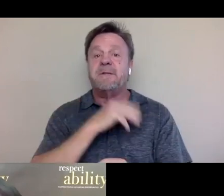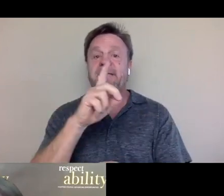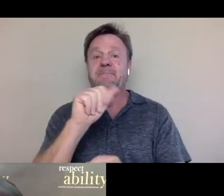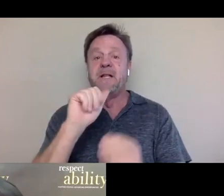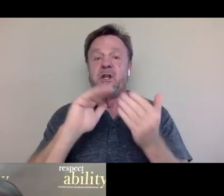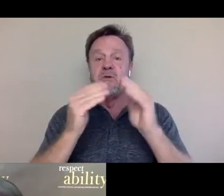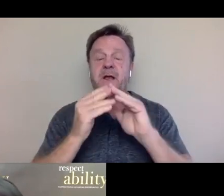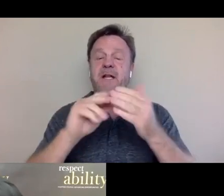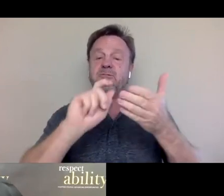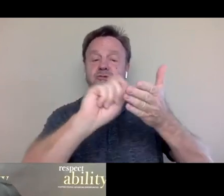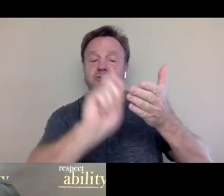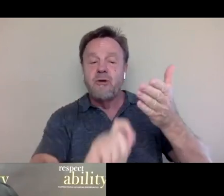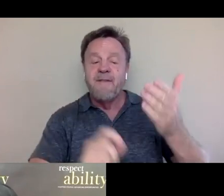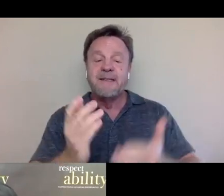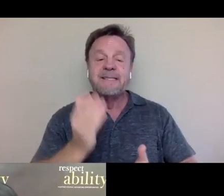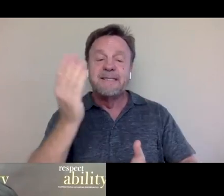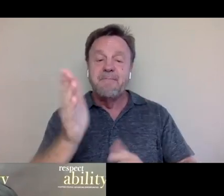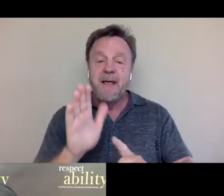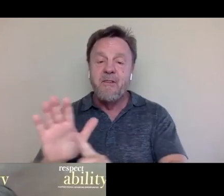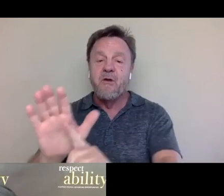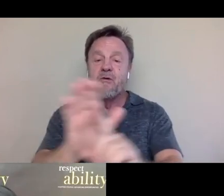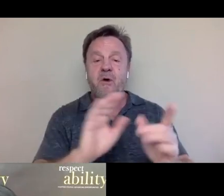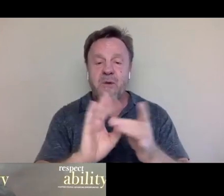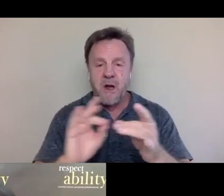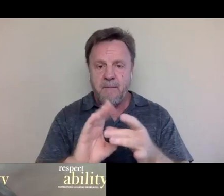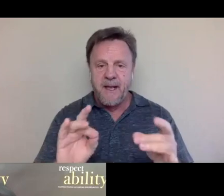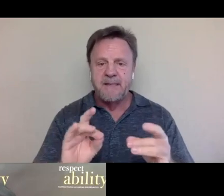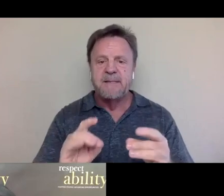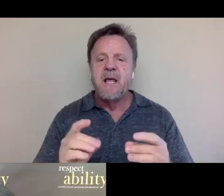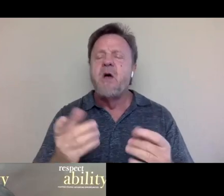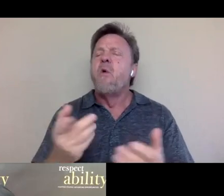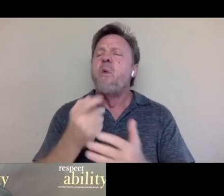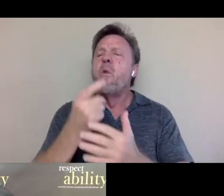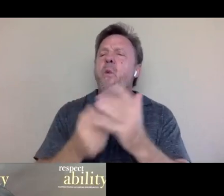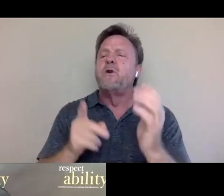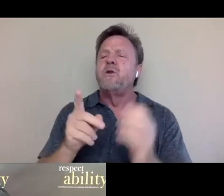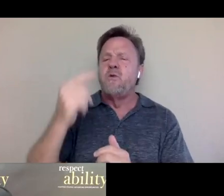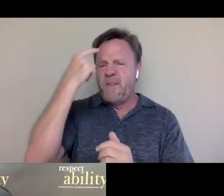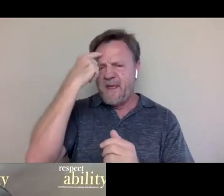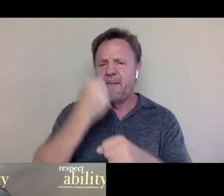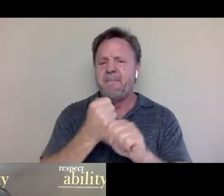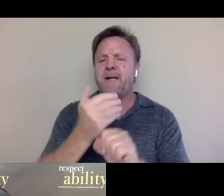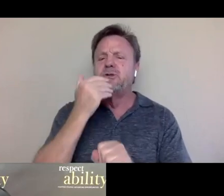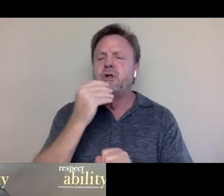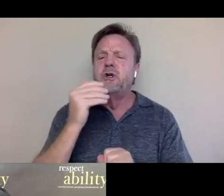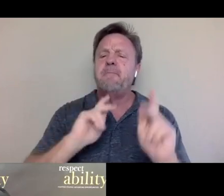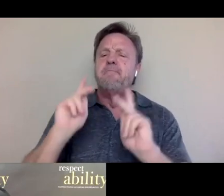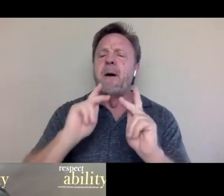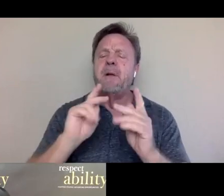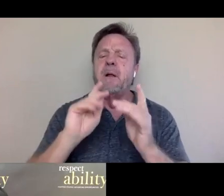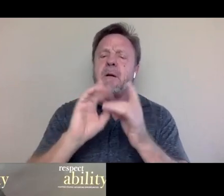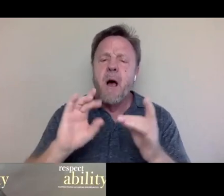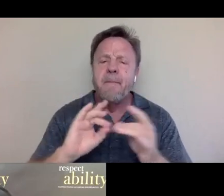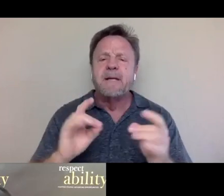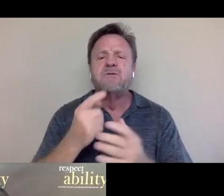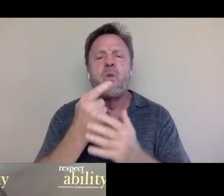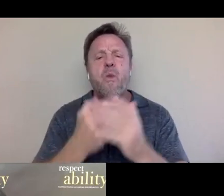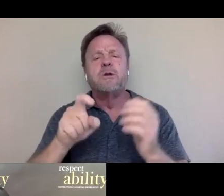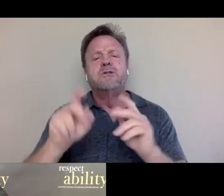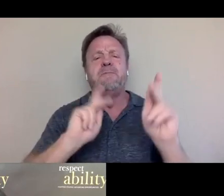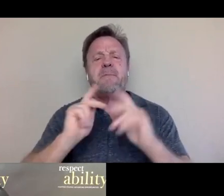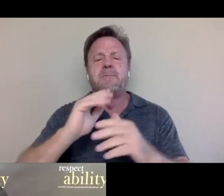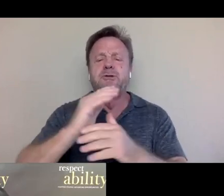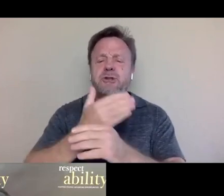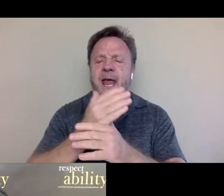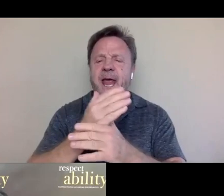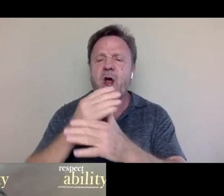to draft and submit their own comments. And I would ask you the question of, what do you think makes for good public comments? What are the kinds of things that people should share, should link to,